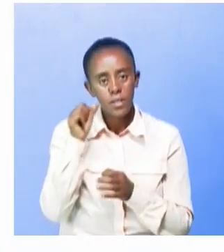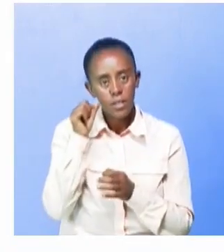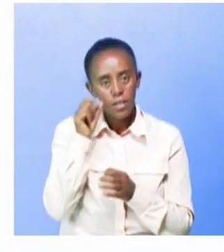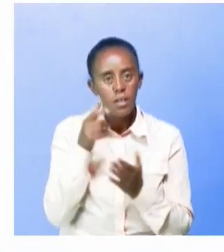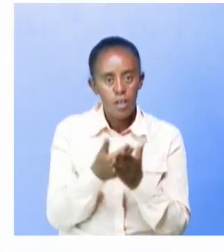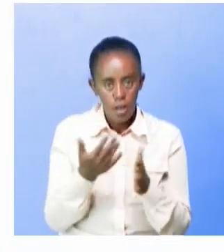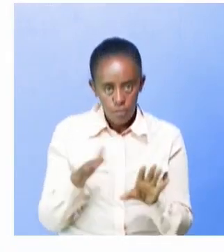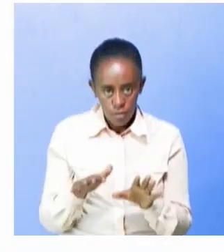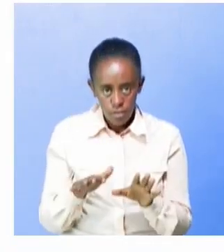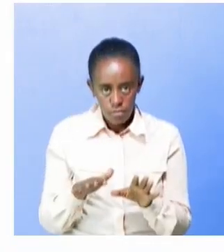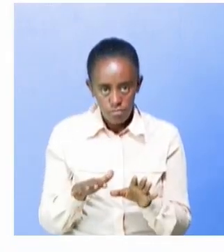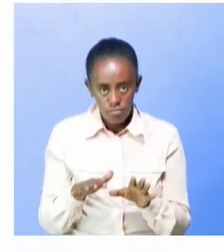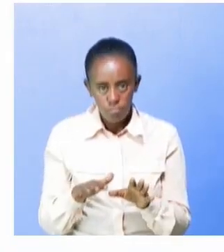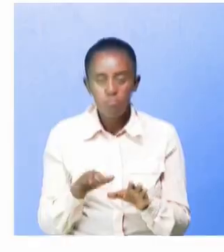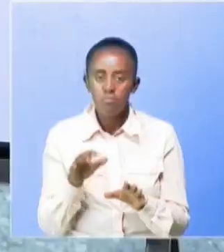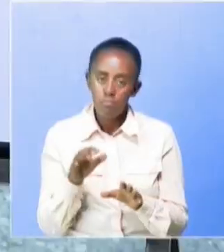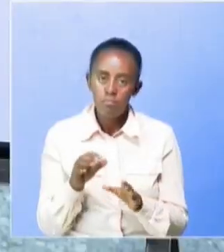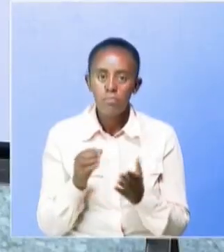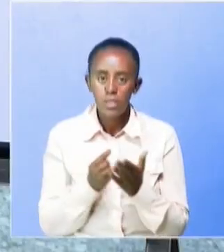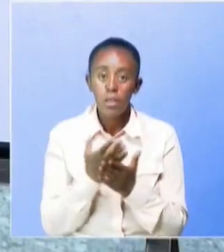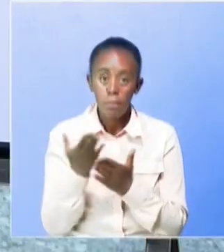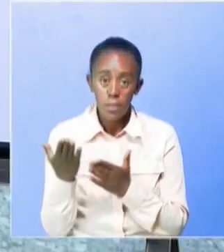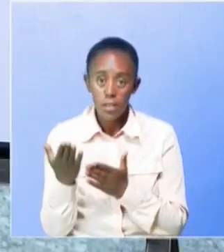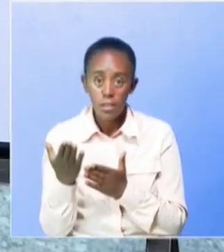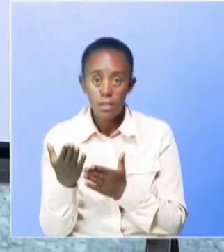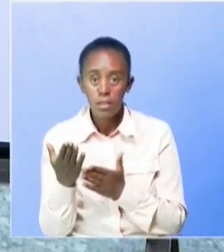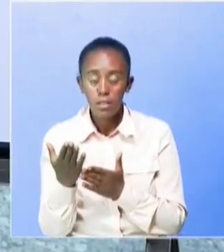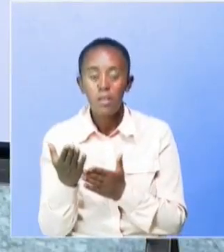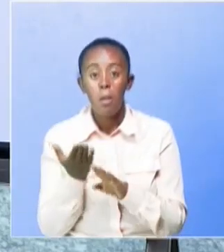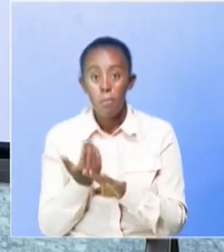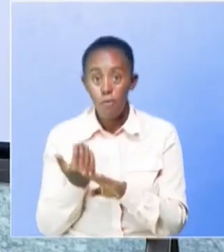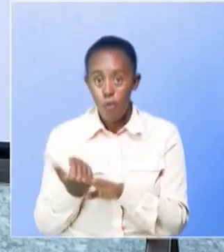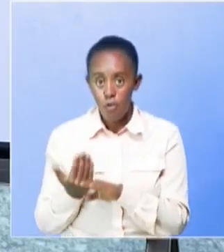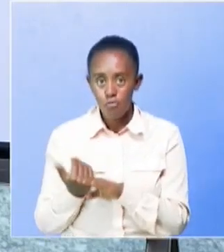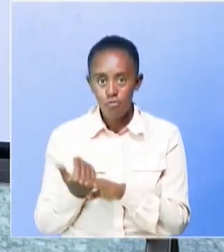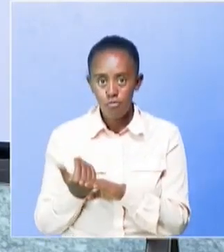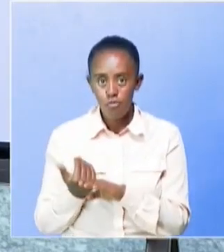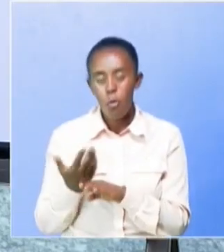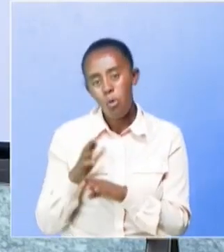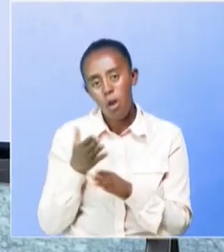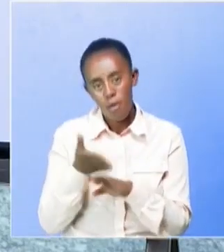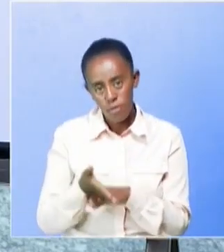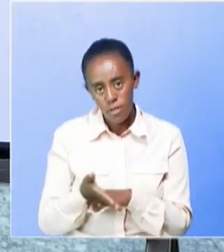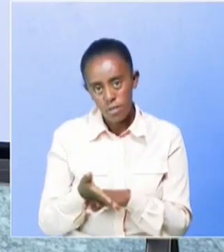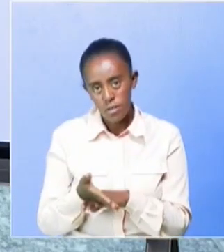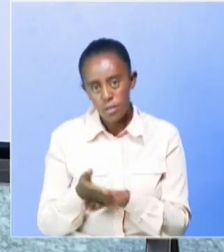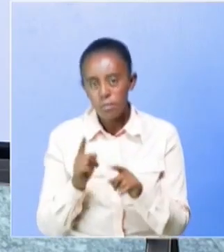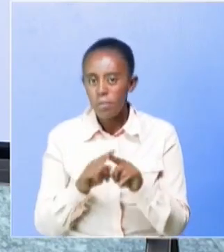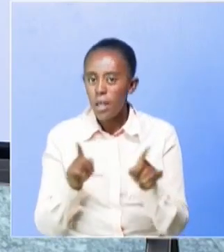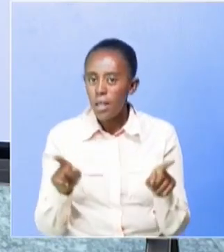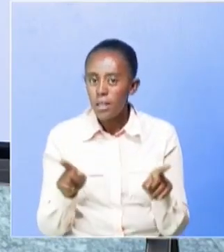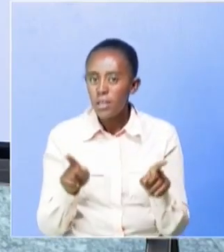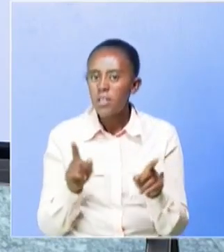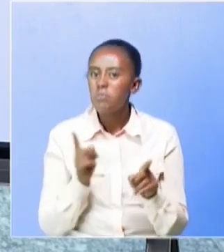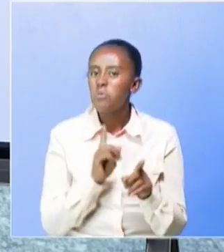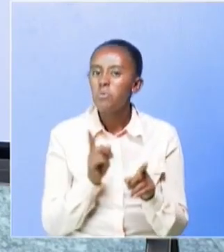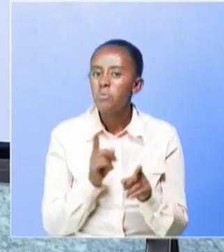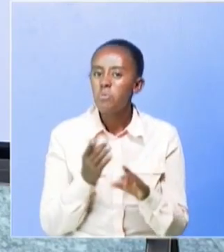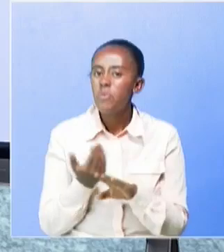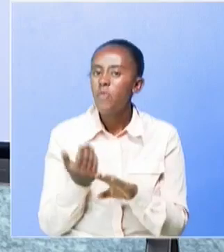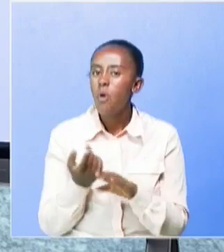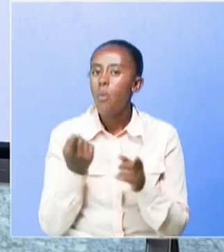arrived. Yes, something, an action that happened before or after. But what happened